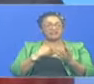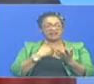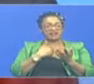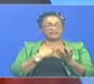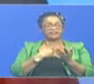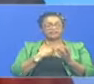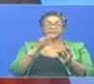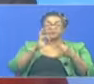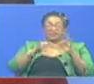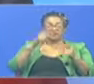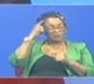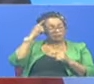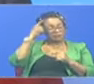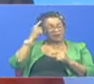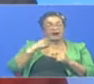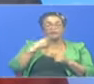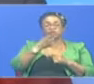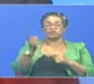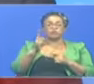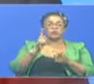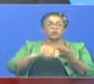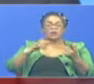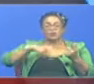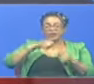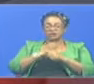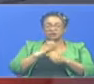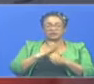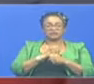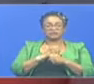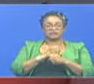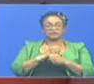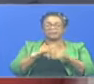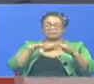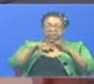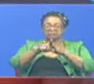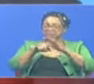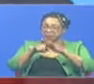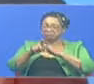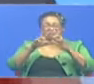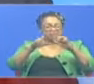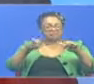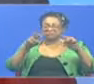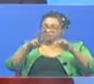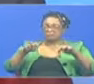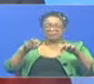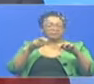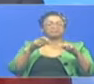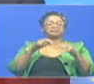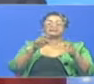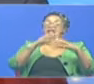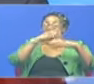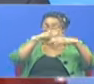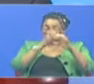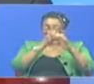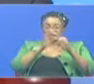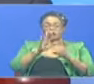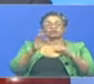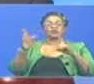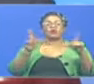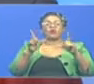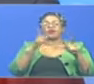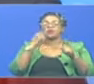remember, I told you what we are doing is actually going across and testing on the other side for those truckers who are waiting to